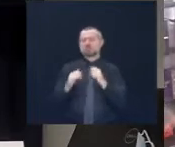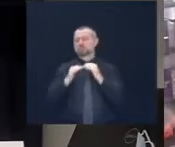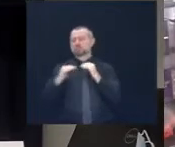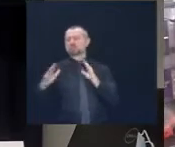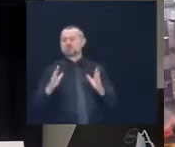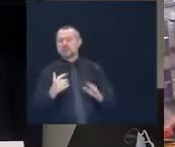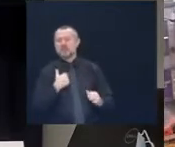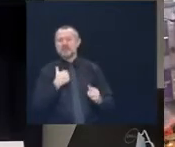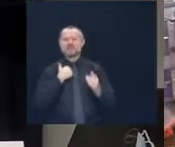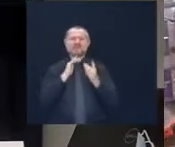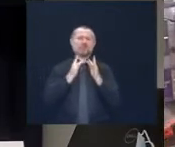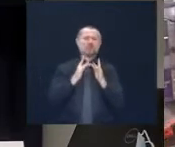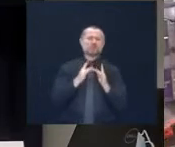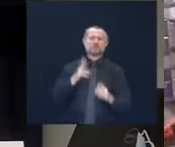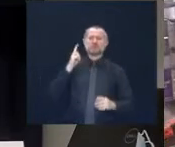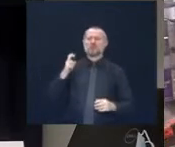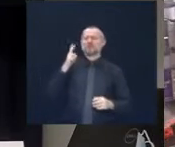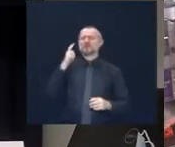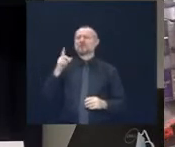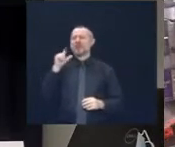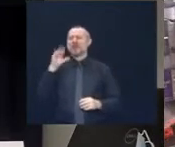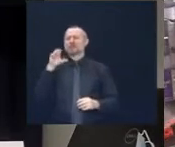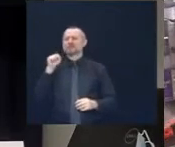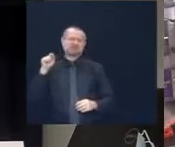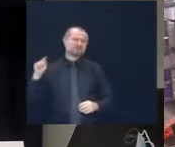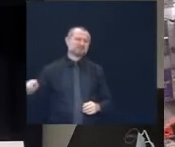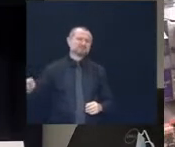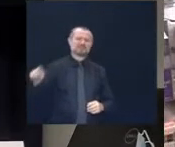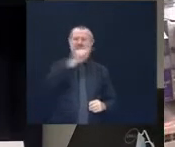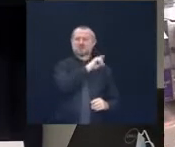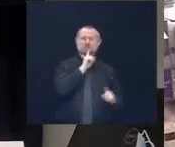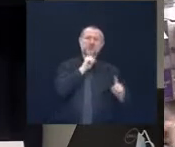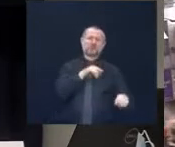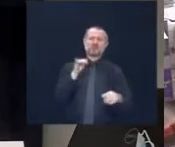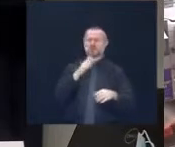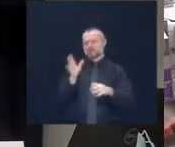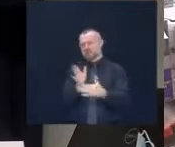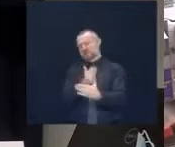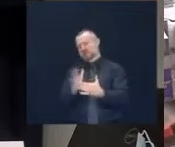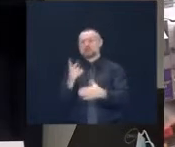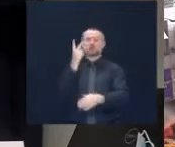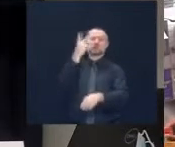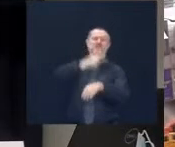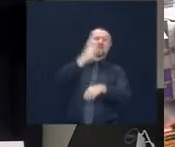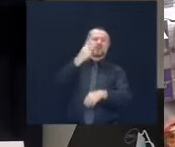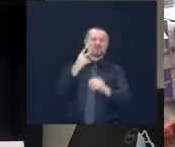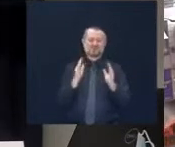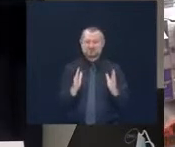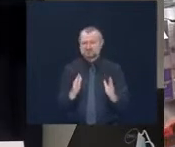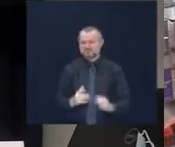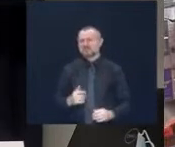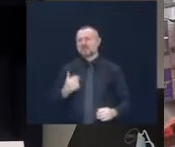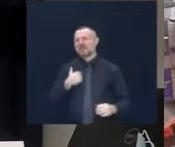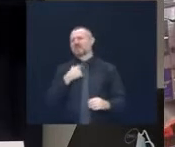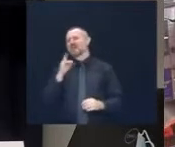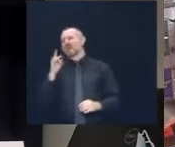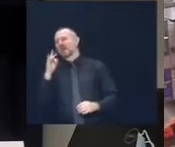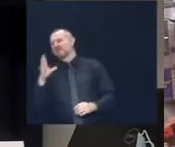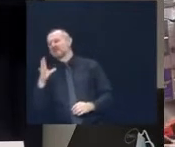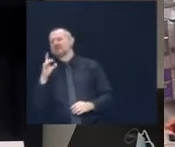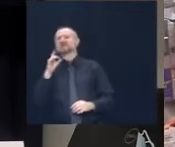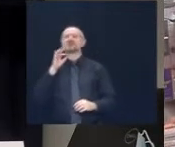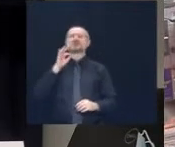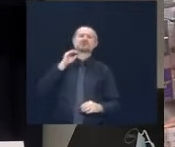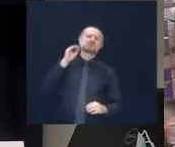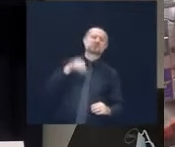of labs in the state they're operating on 1 to two day turnaround times we still have uh 85 to 90% of our results coming back